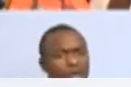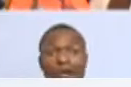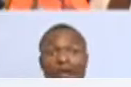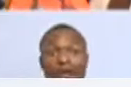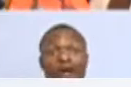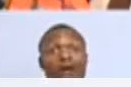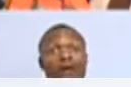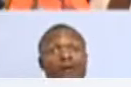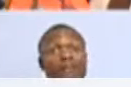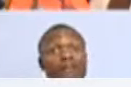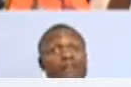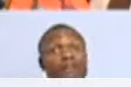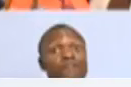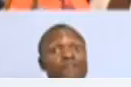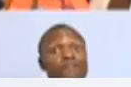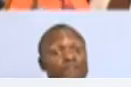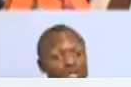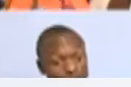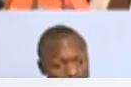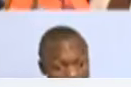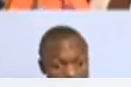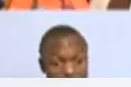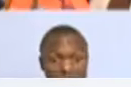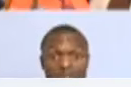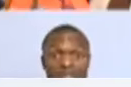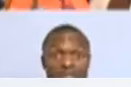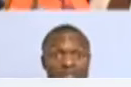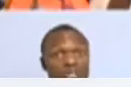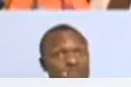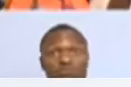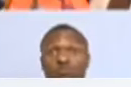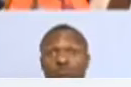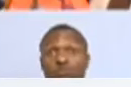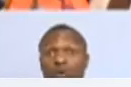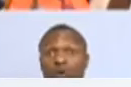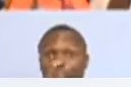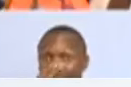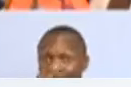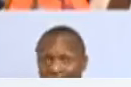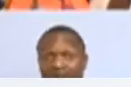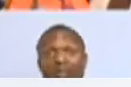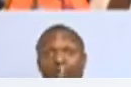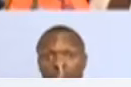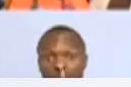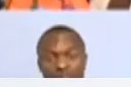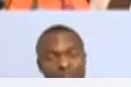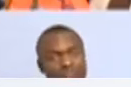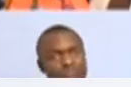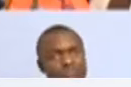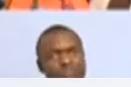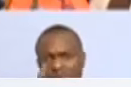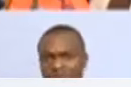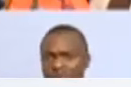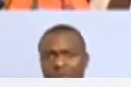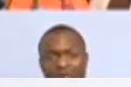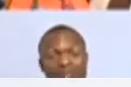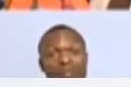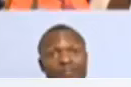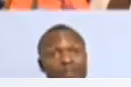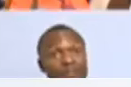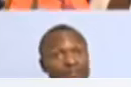8 years. That's not a joke. Yes, we could have no election for